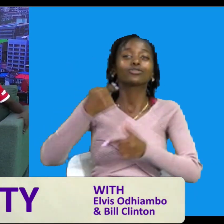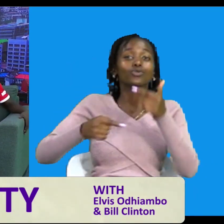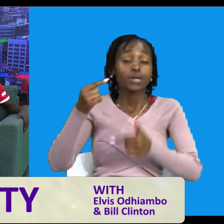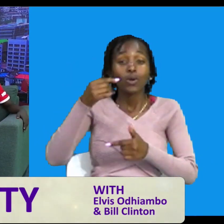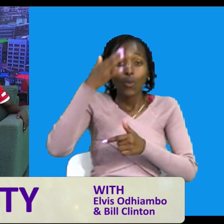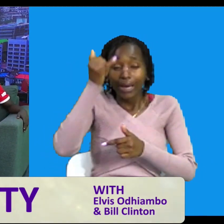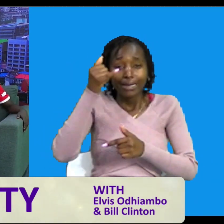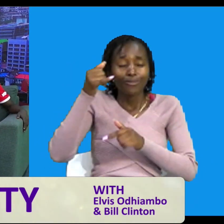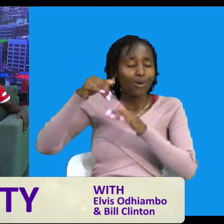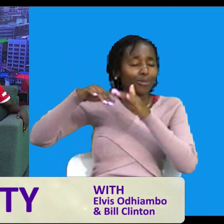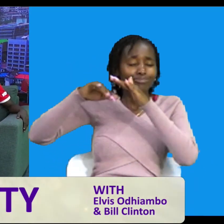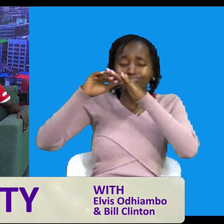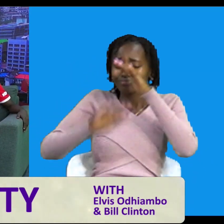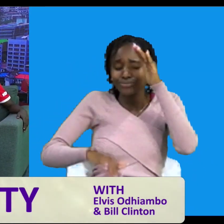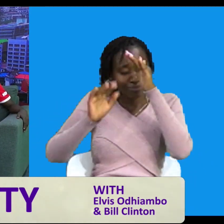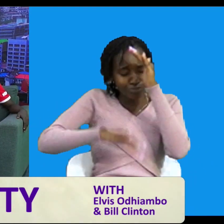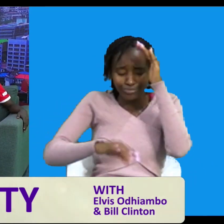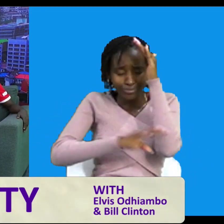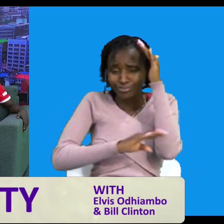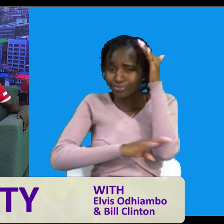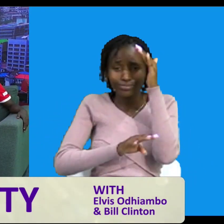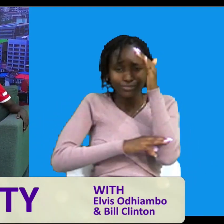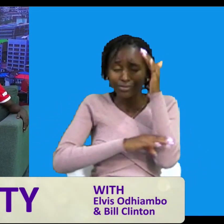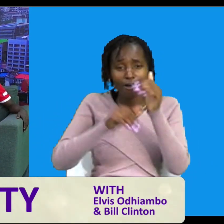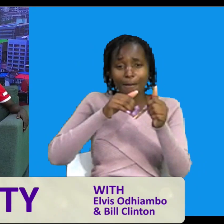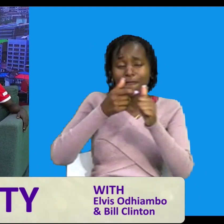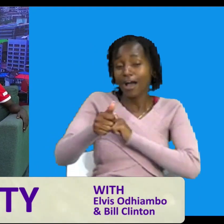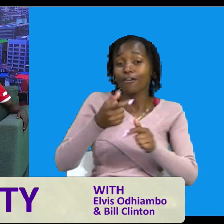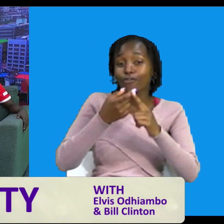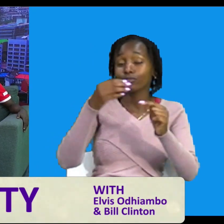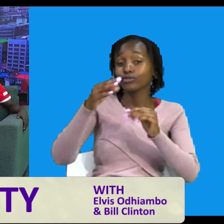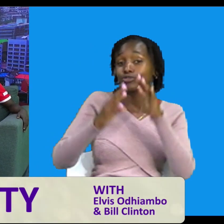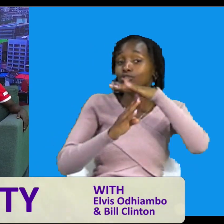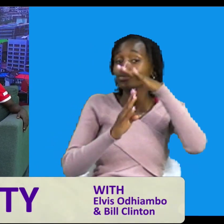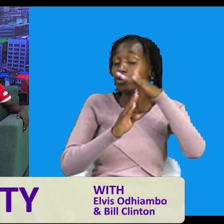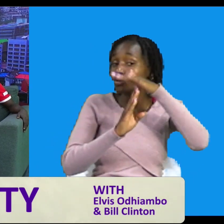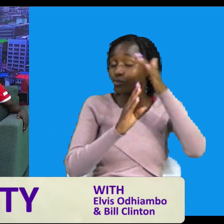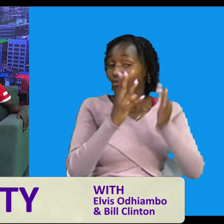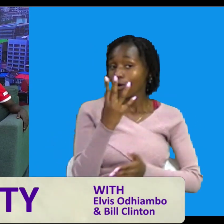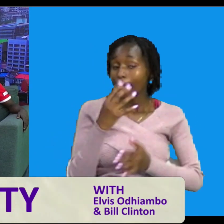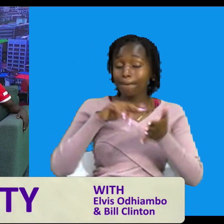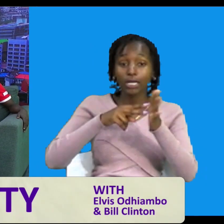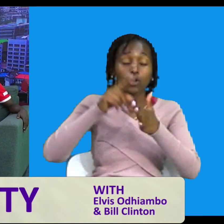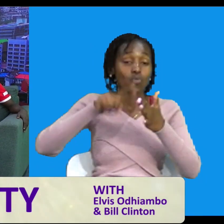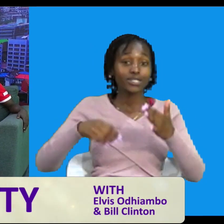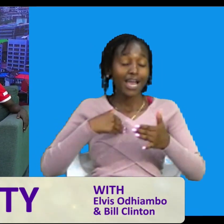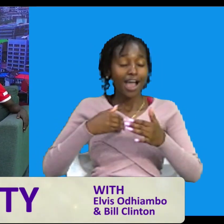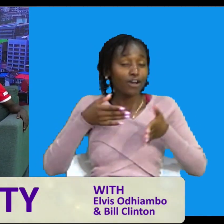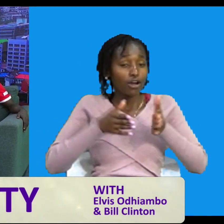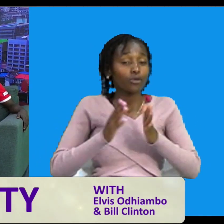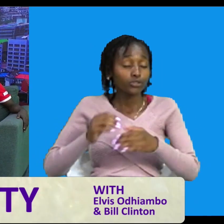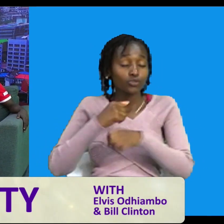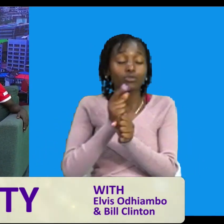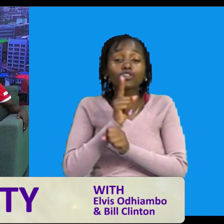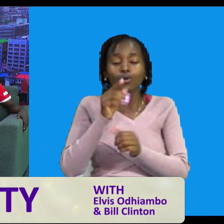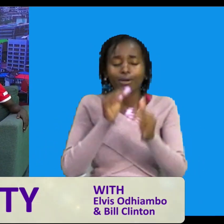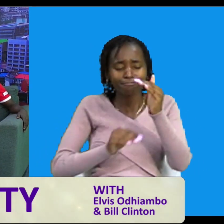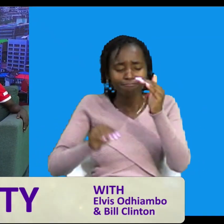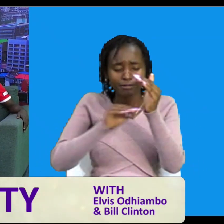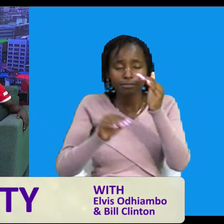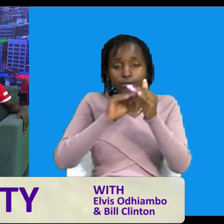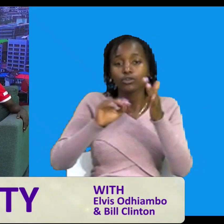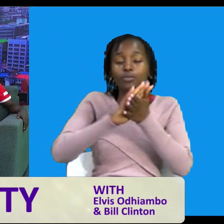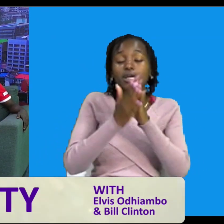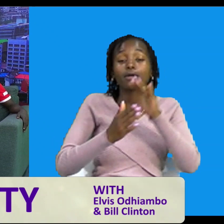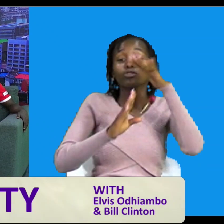far off the top 4 where they are usually meant to be. So this is a chance for them to claim, their status back in the KPL. Remember, they